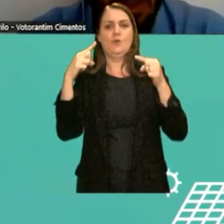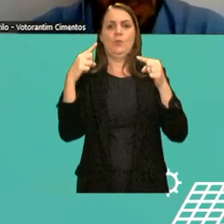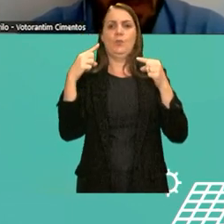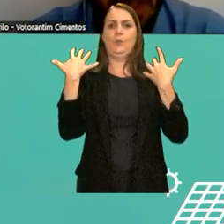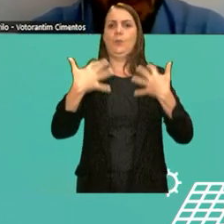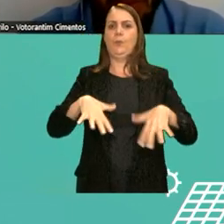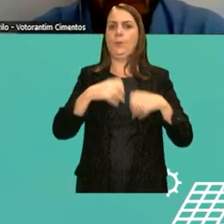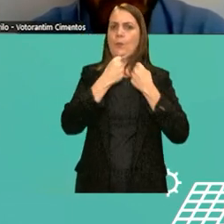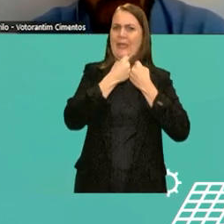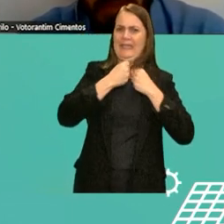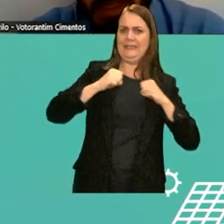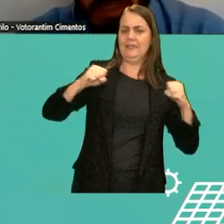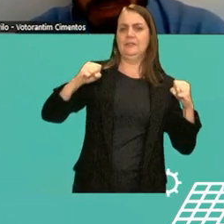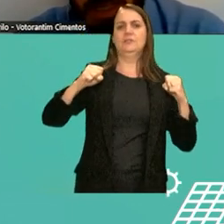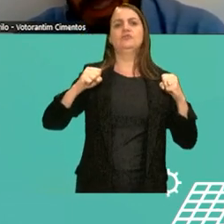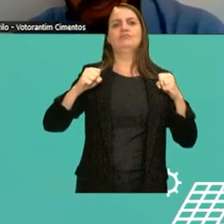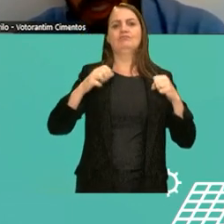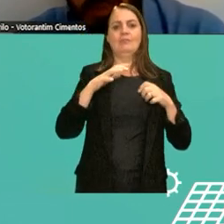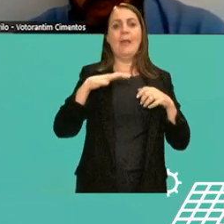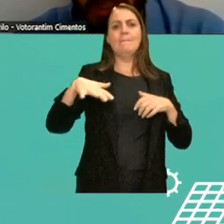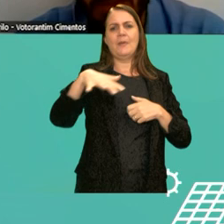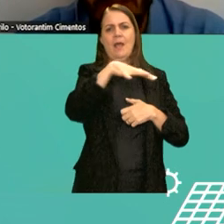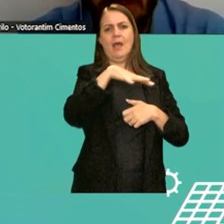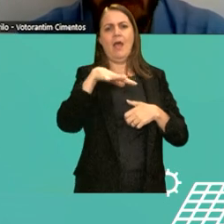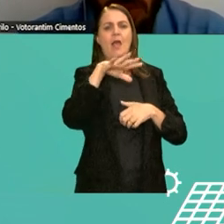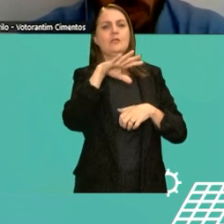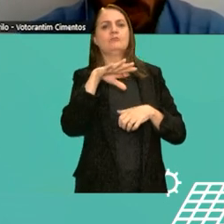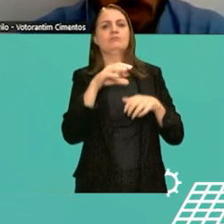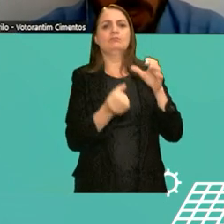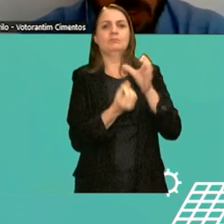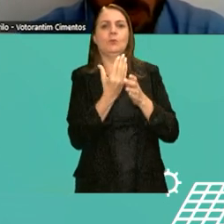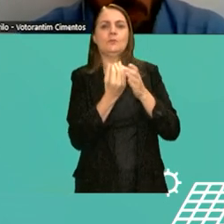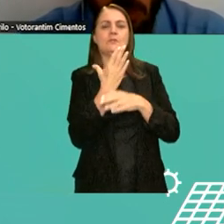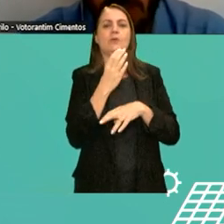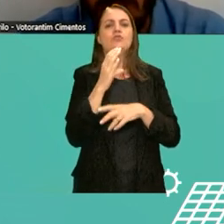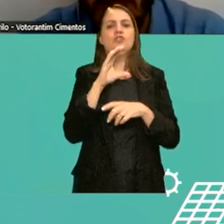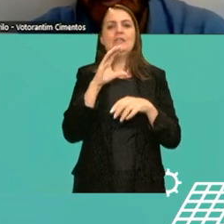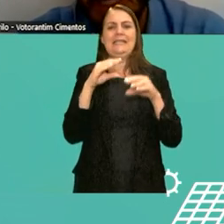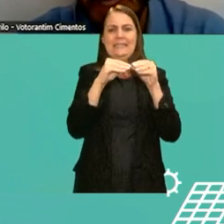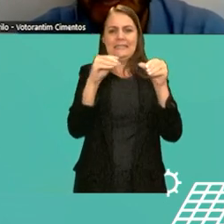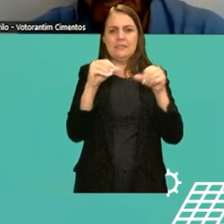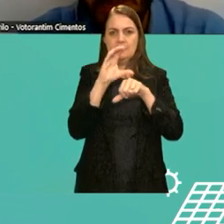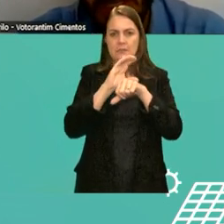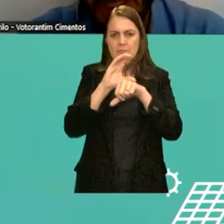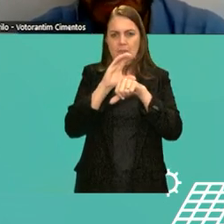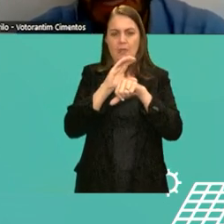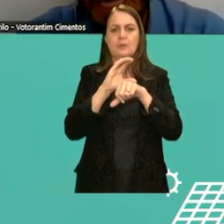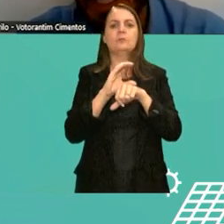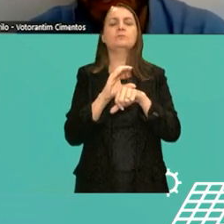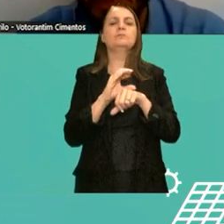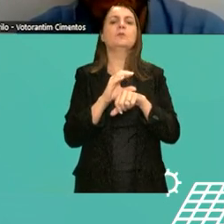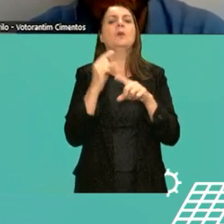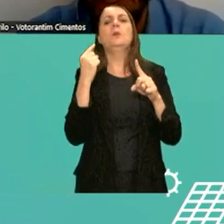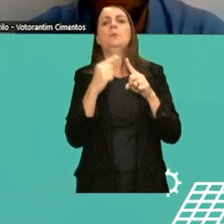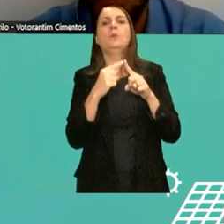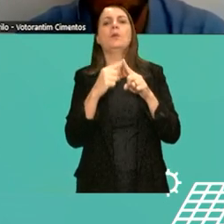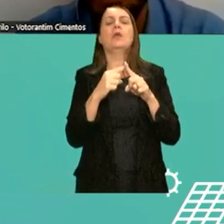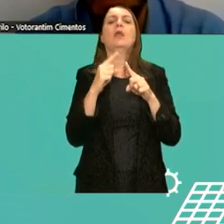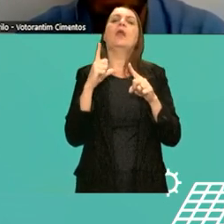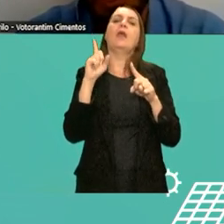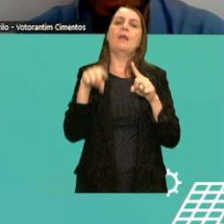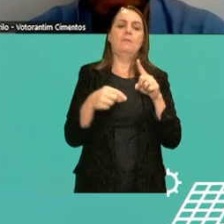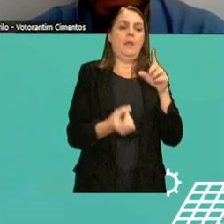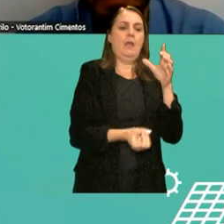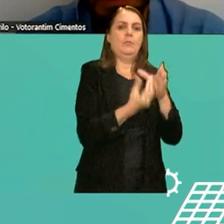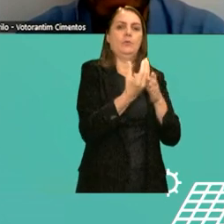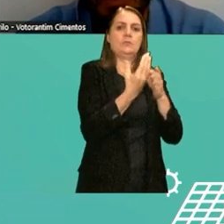The cement sector represents 7% of the global emissions on CO2, either by the production scale,